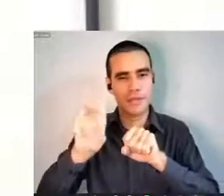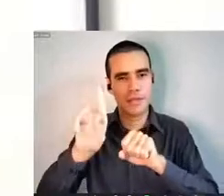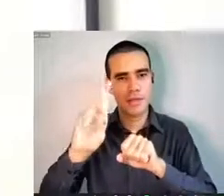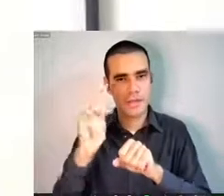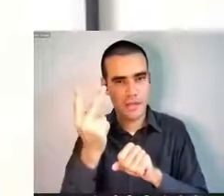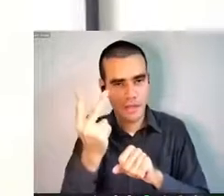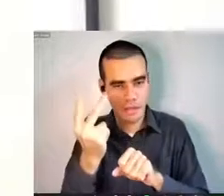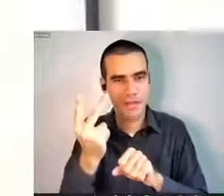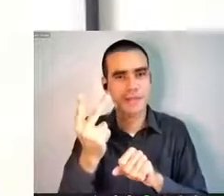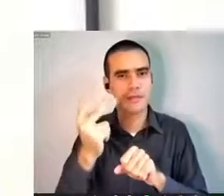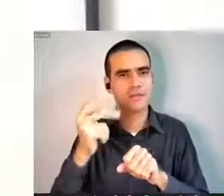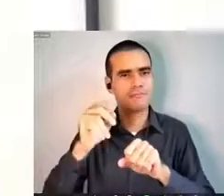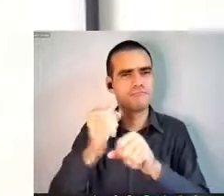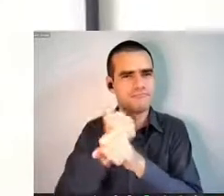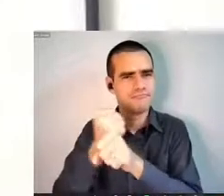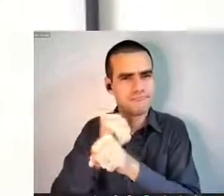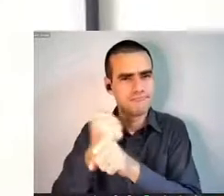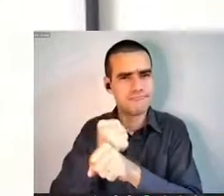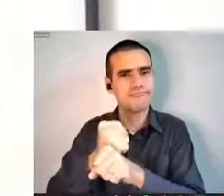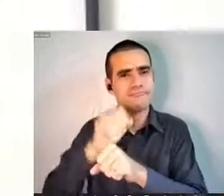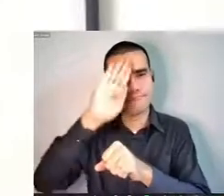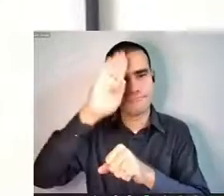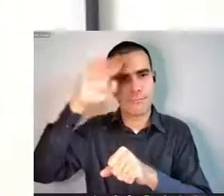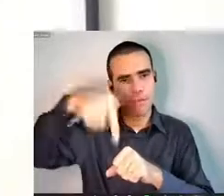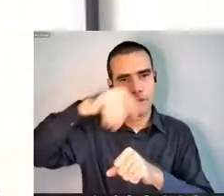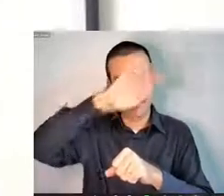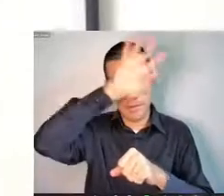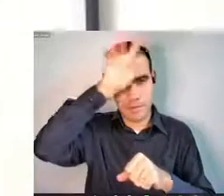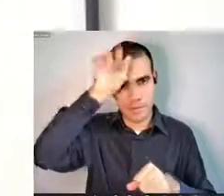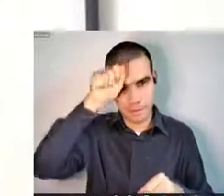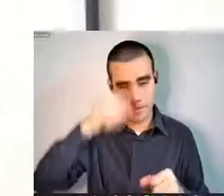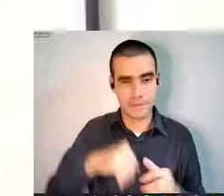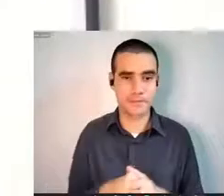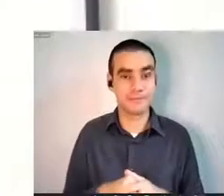of human resources, especially here in the Amazon.